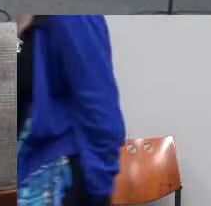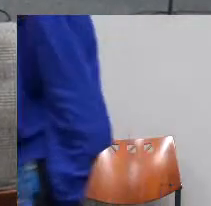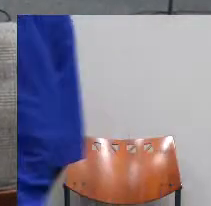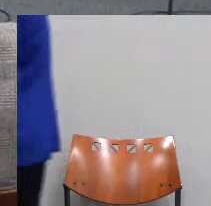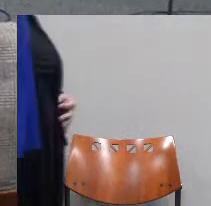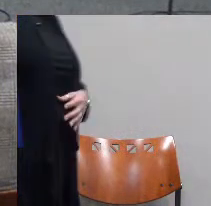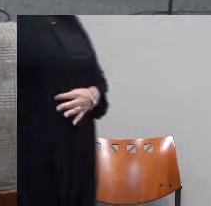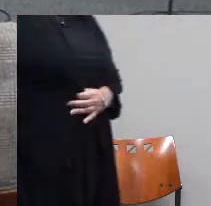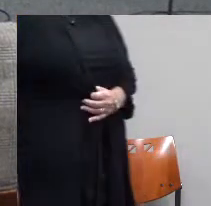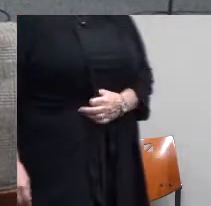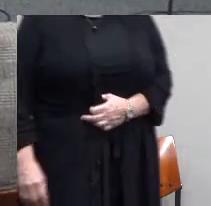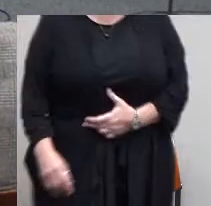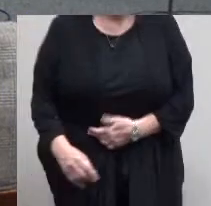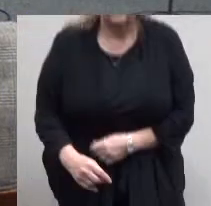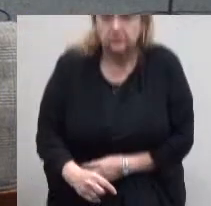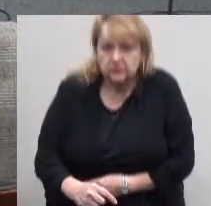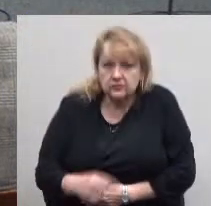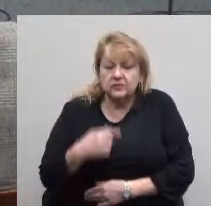we?